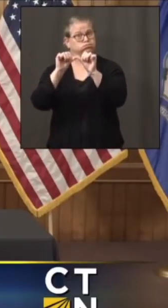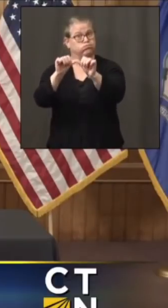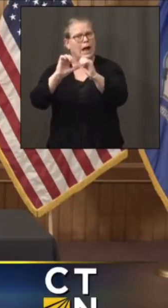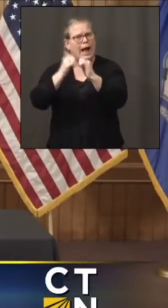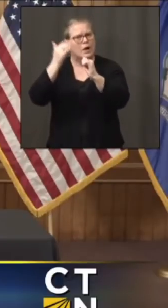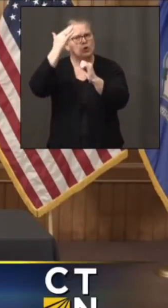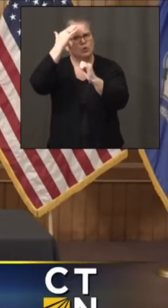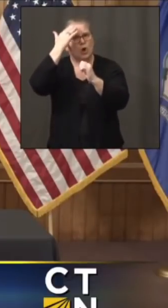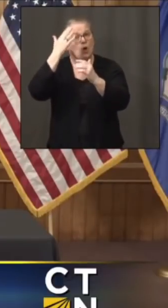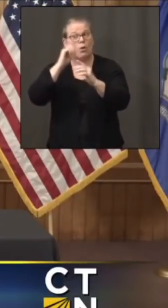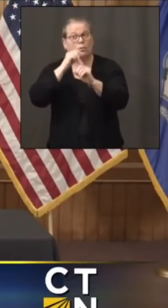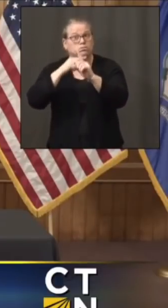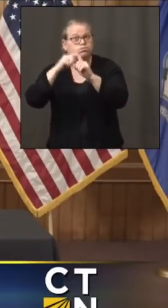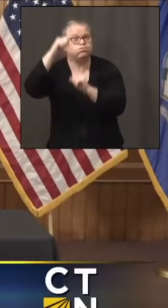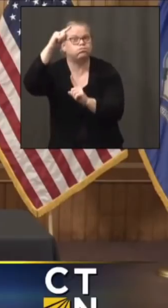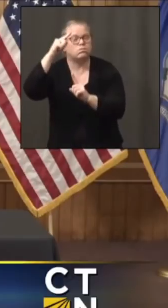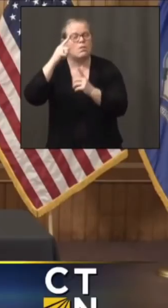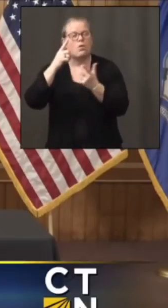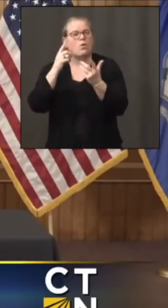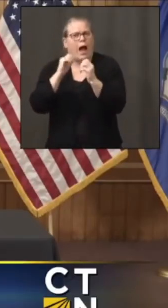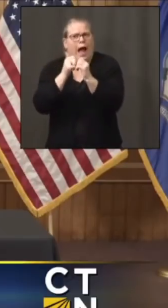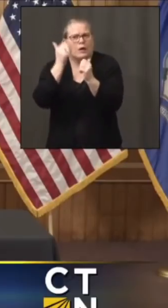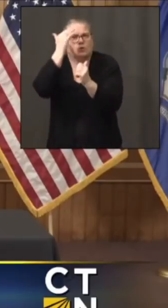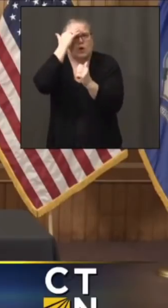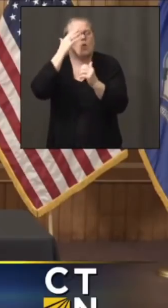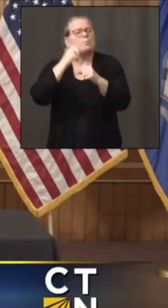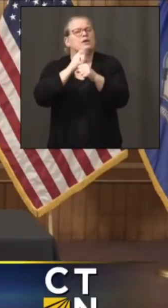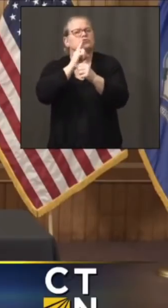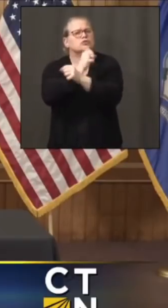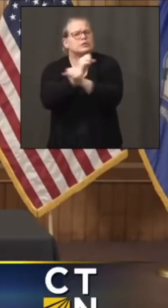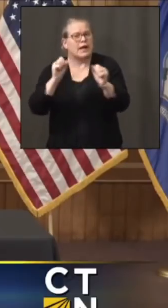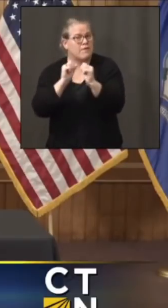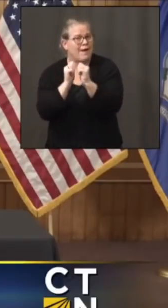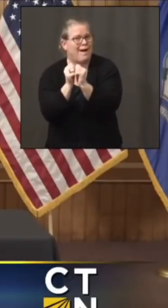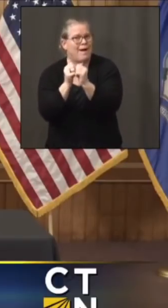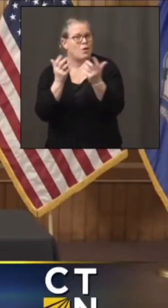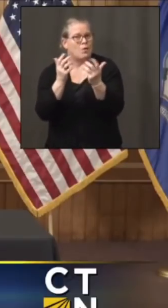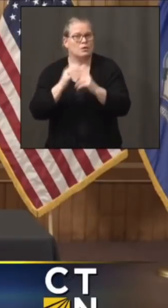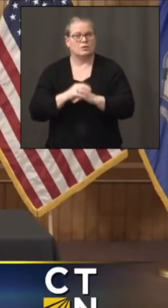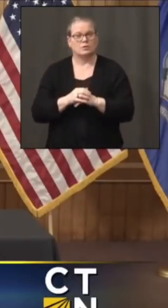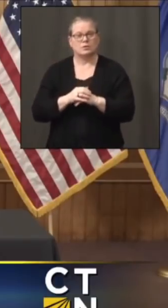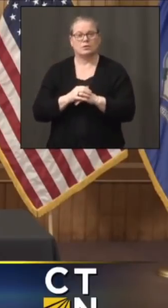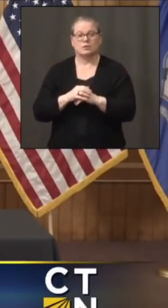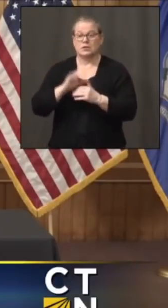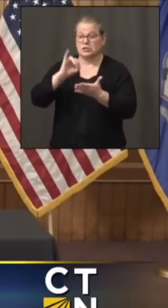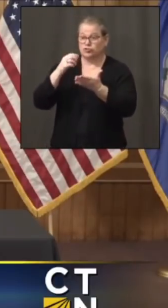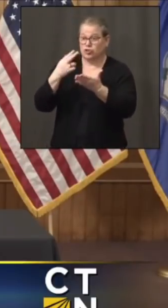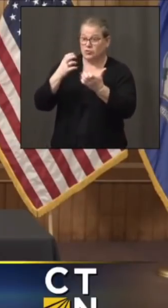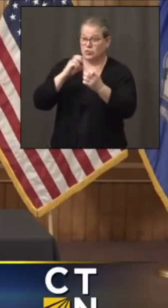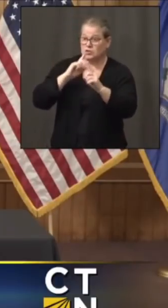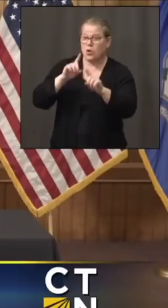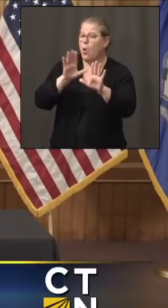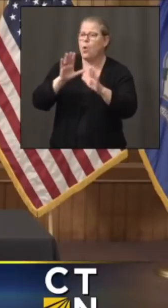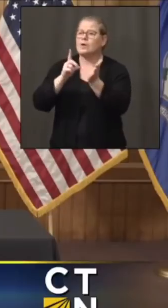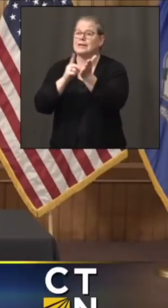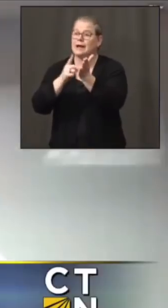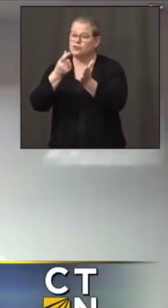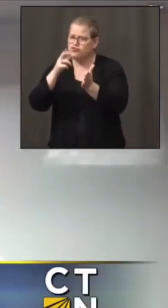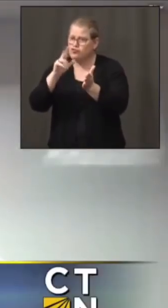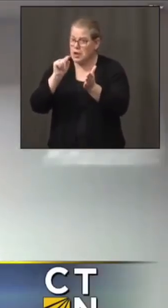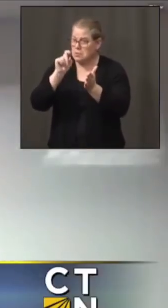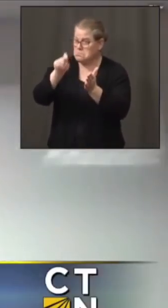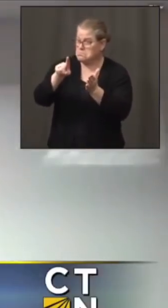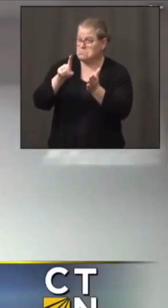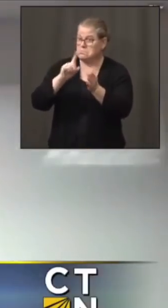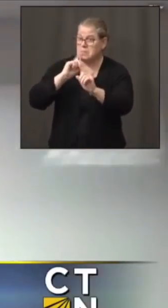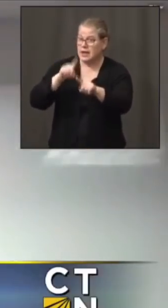You want to take that, Josh? Or Dr. Grant, perhaps you're close on this. Yeah, so, that's a good question. So the CDC